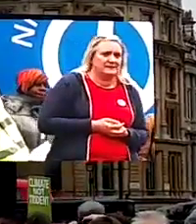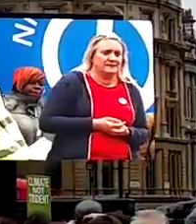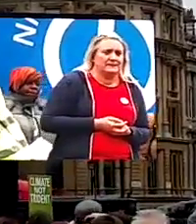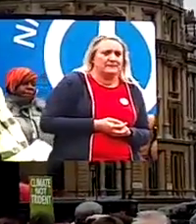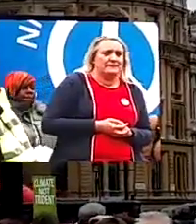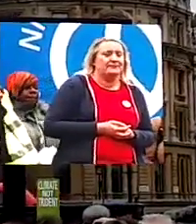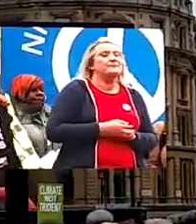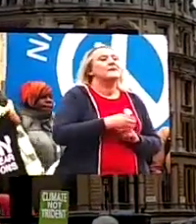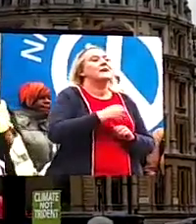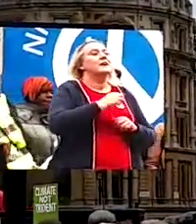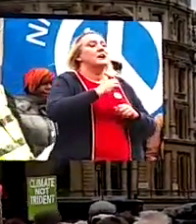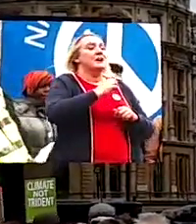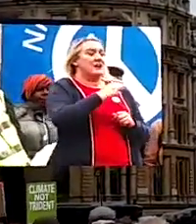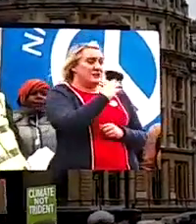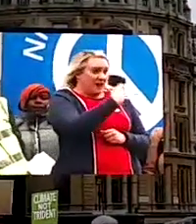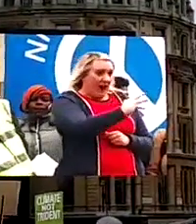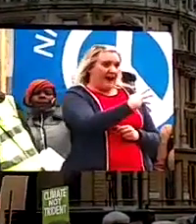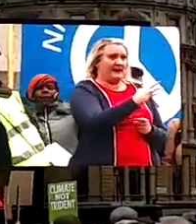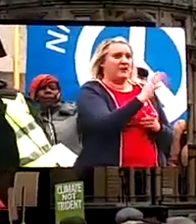it now.